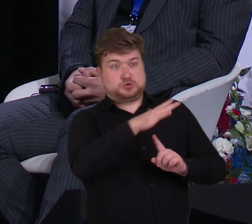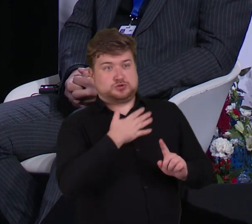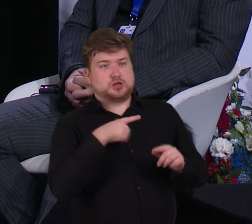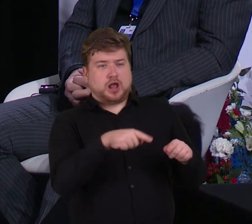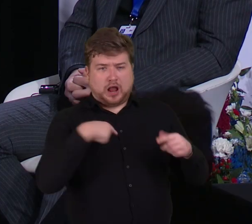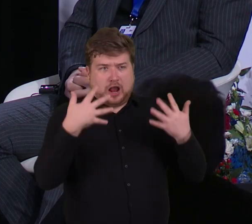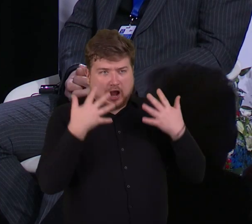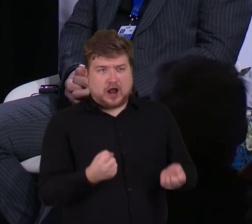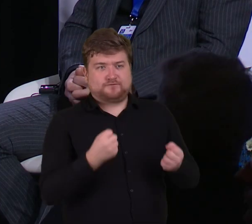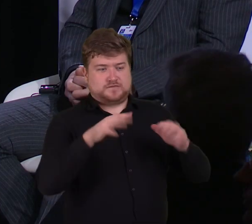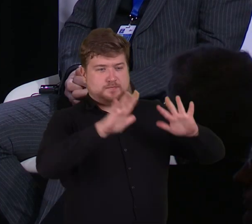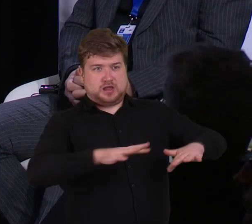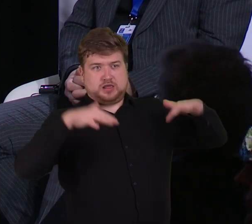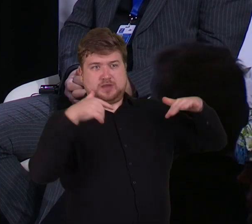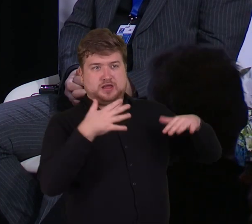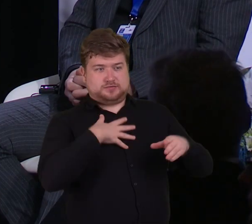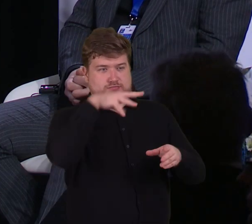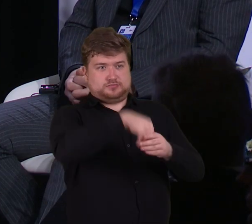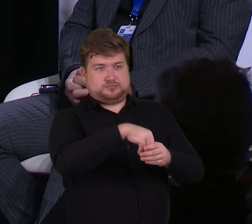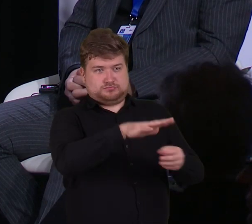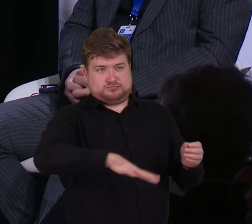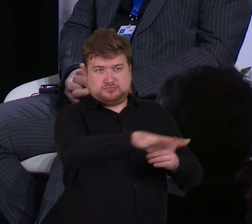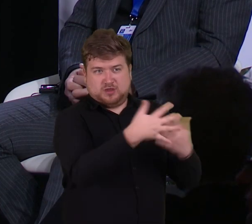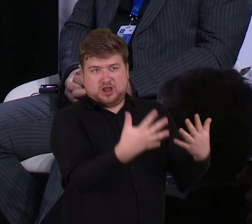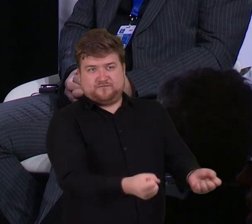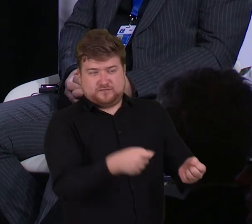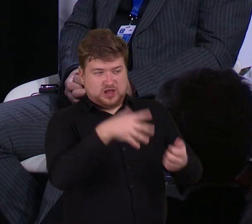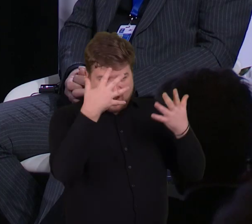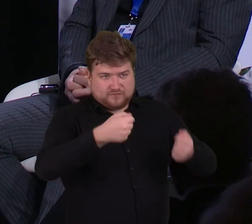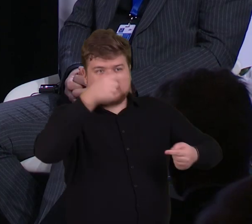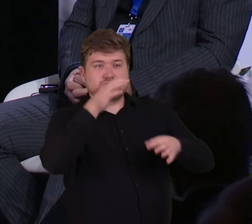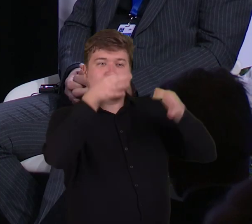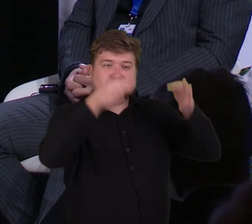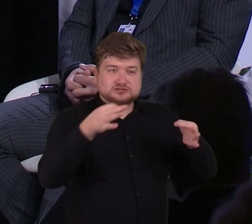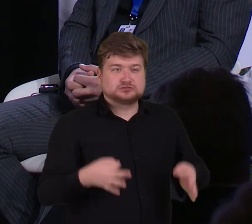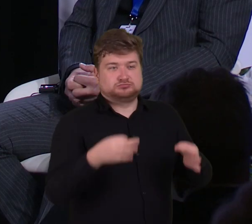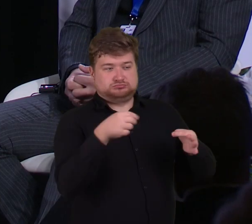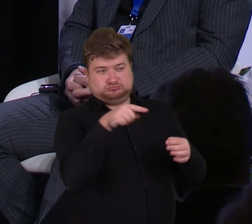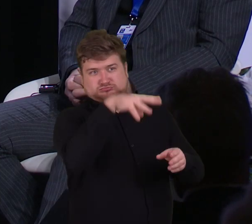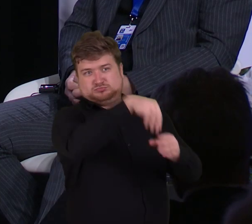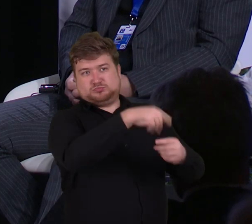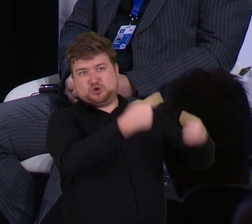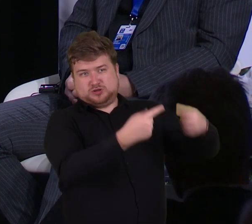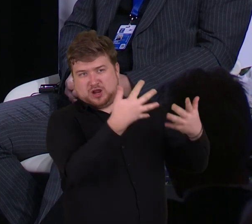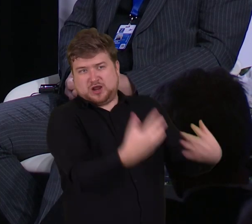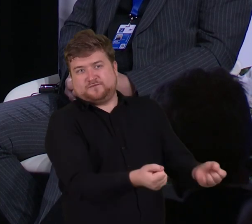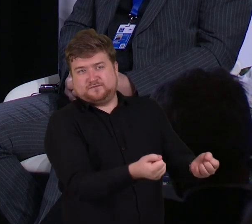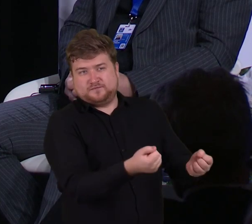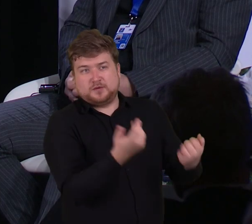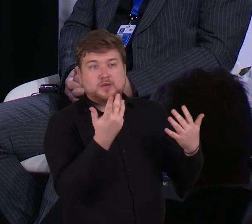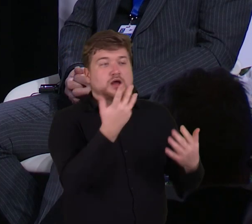also members that are directly elected from the people living in that region. Okay. So, and I think that